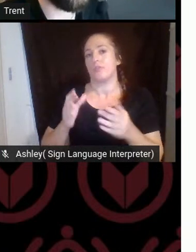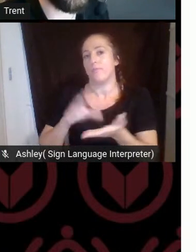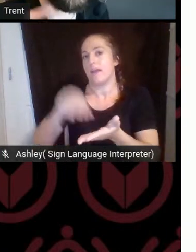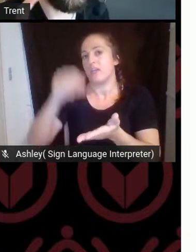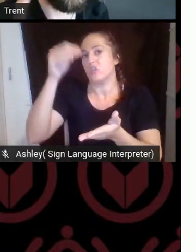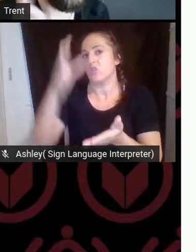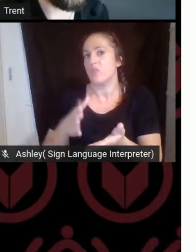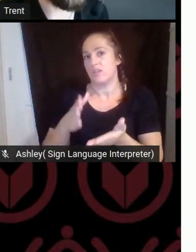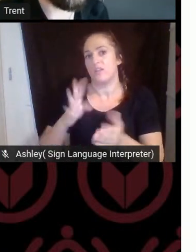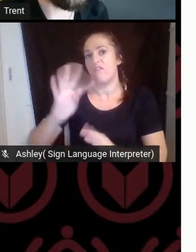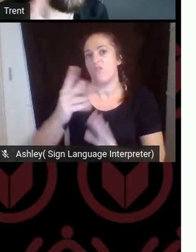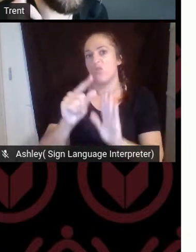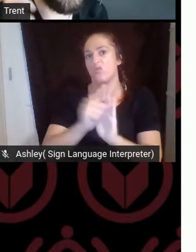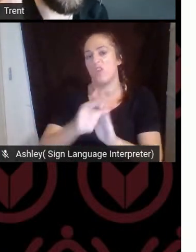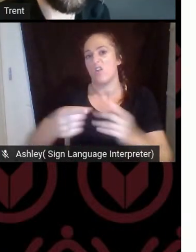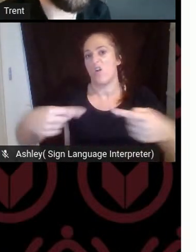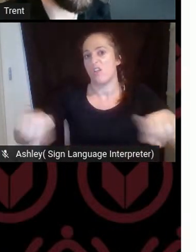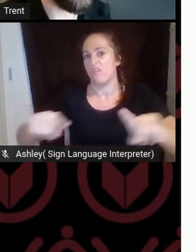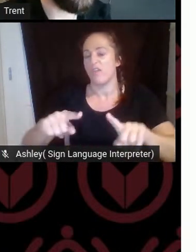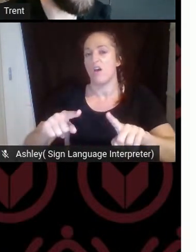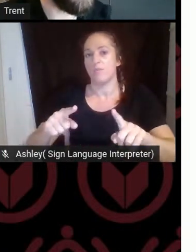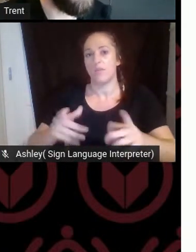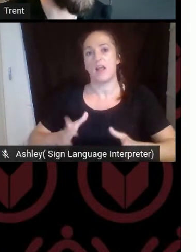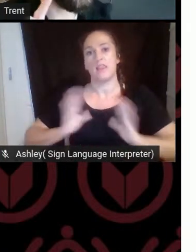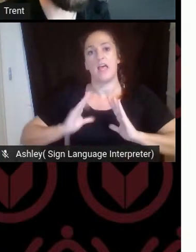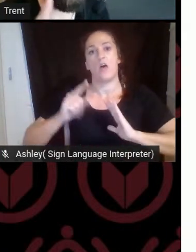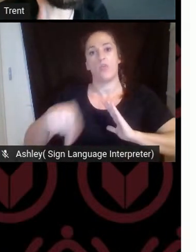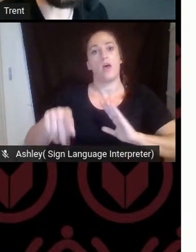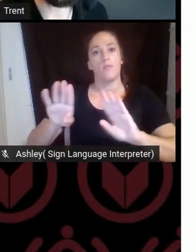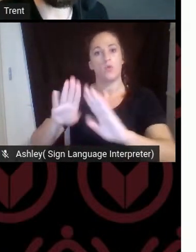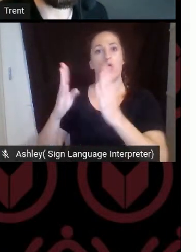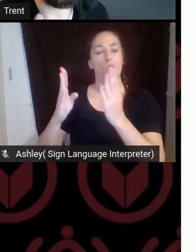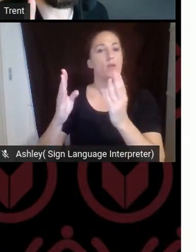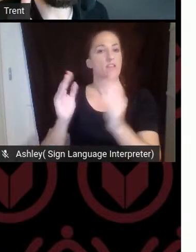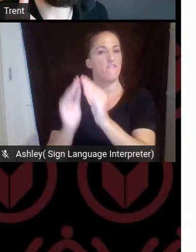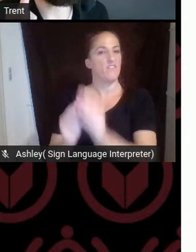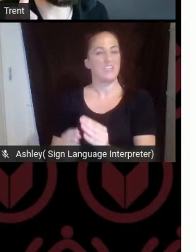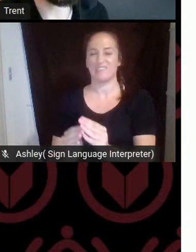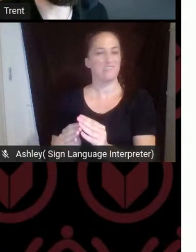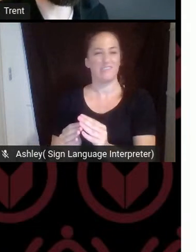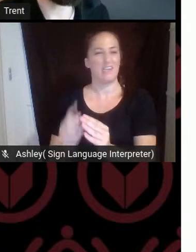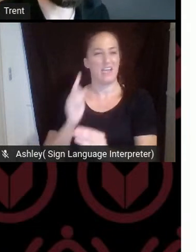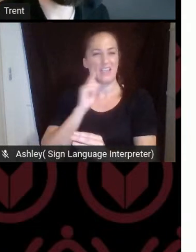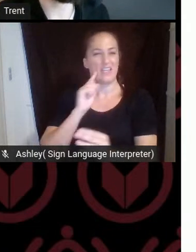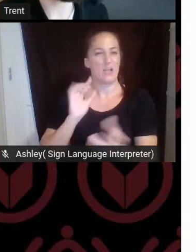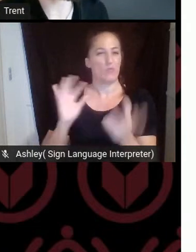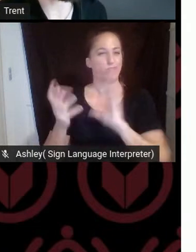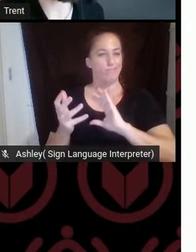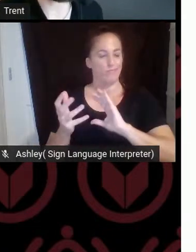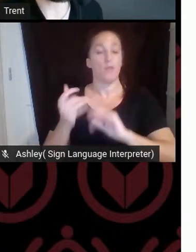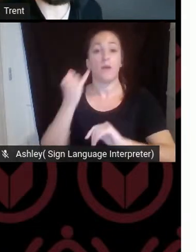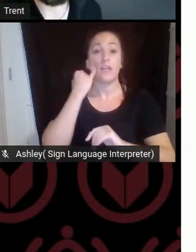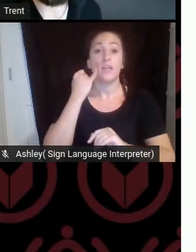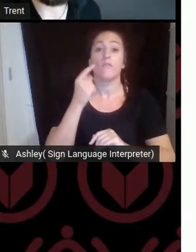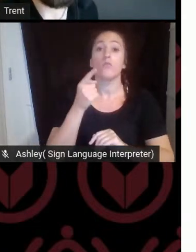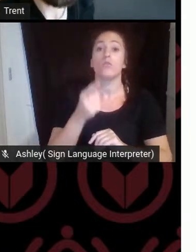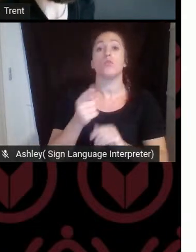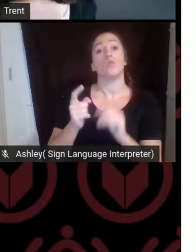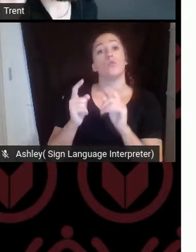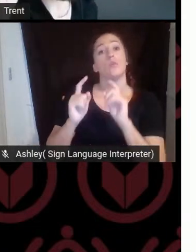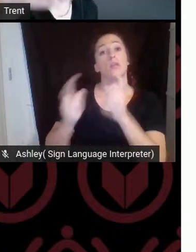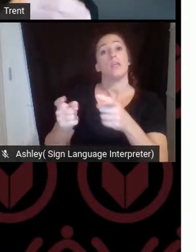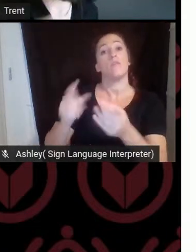single document in this case, because that's just going to be chaotic. But there are uses for it. If you assign them a Google Slides, for